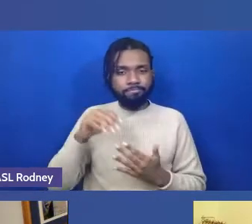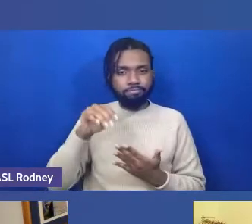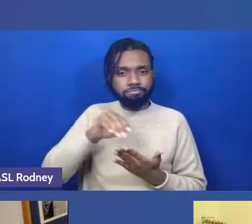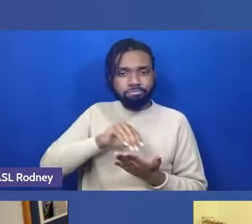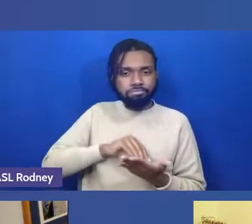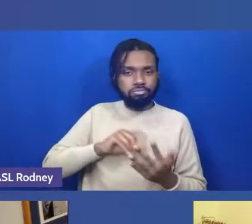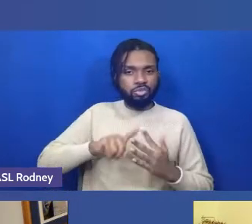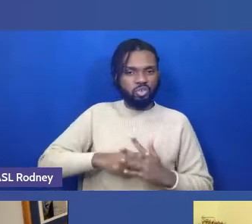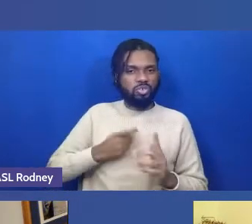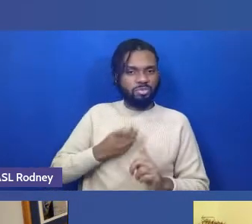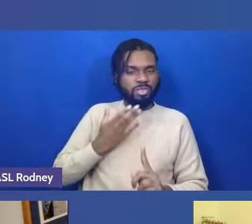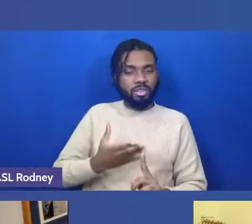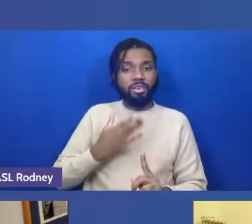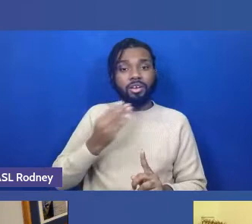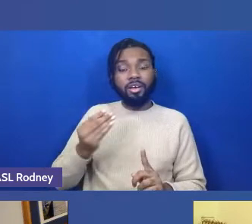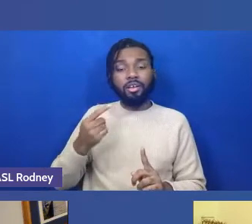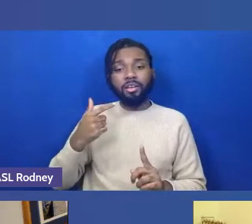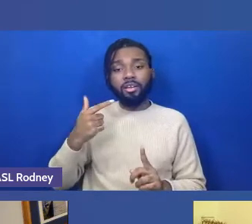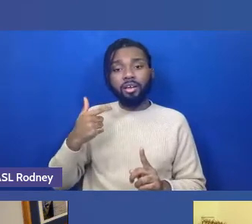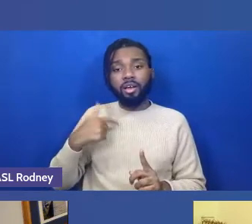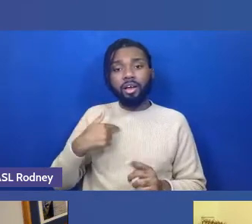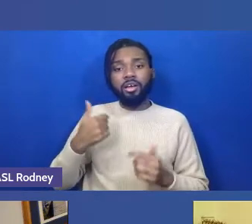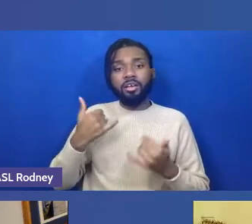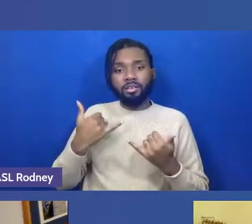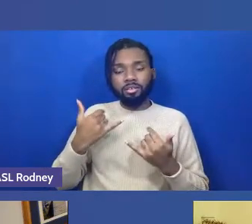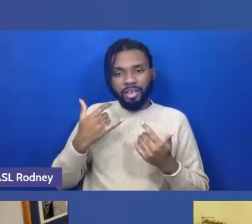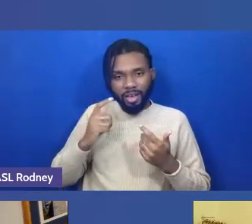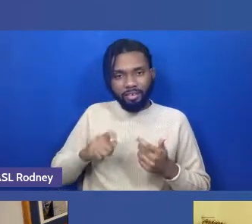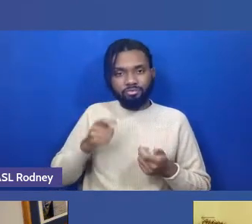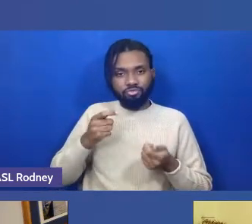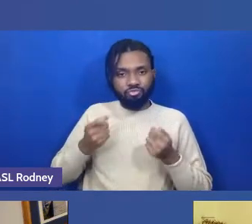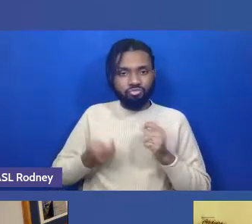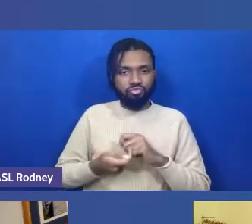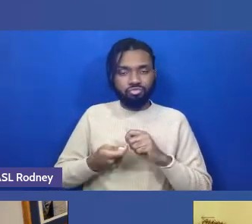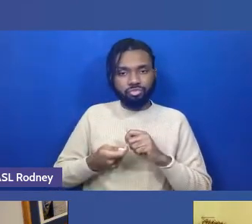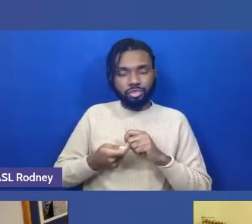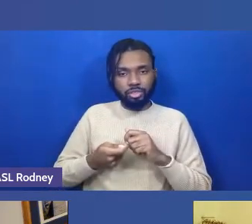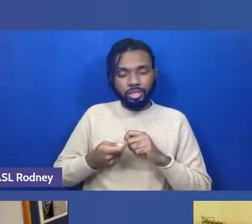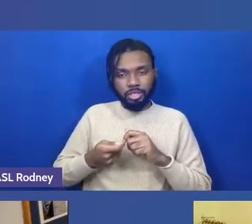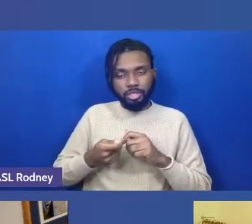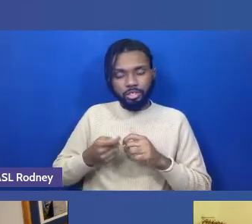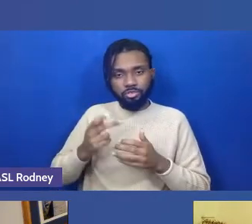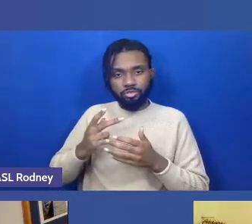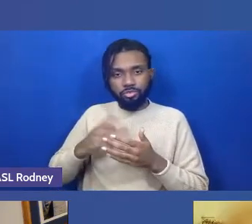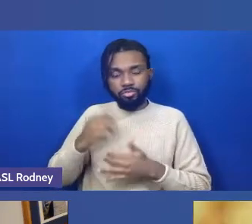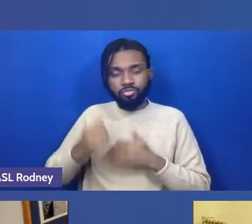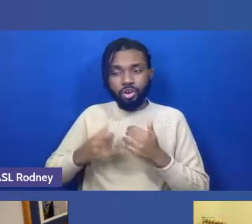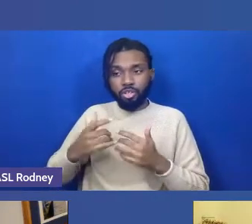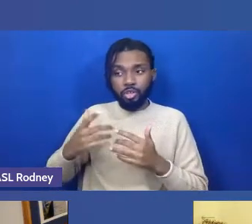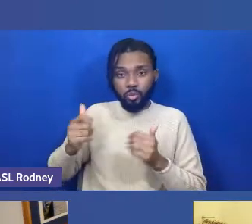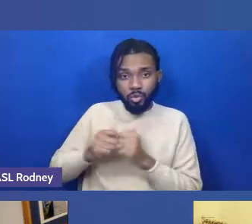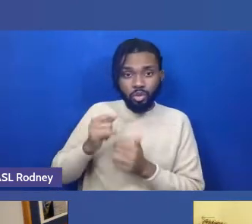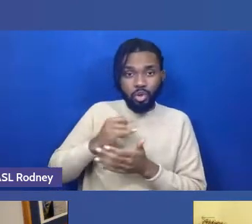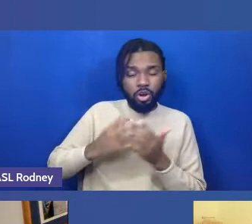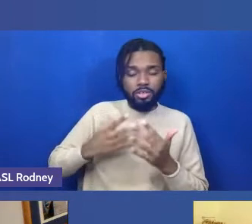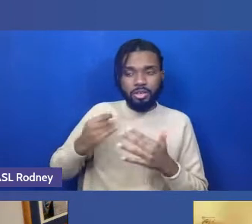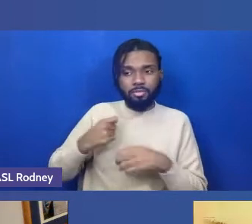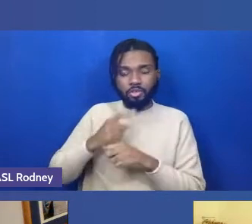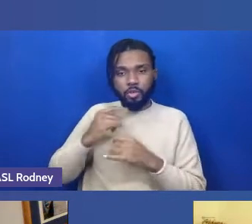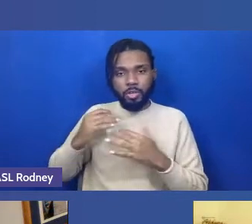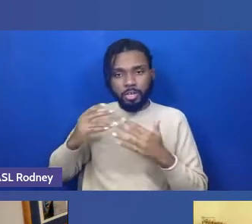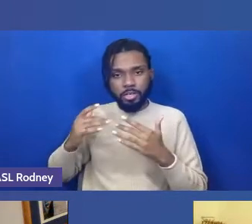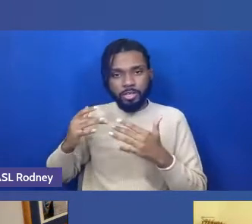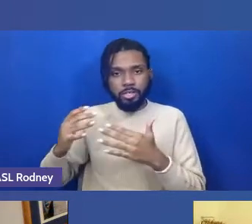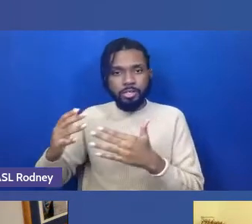pivot point and trying to navigate the project on behalf of the artist all the way to fruition and all the way through as much